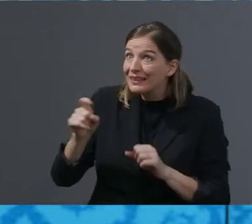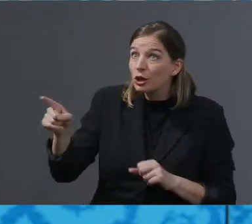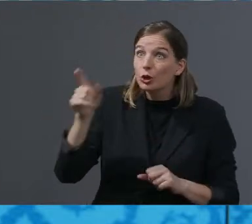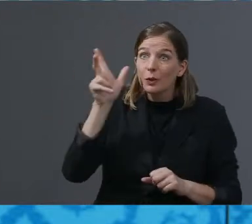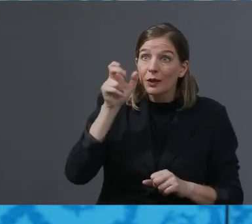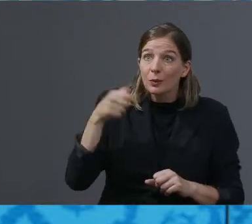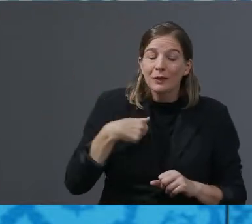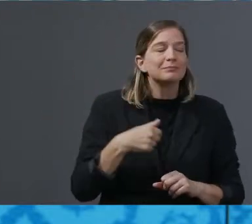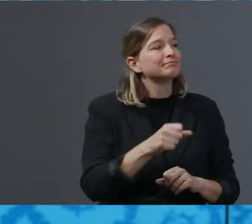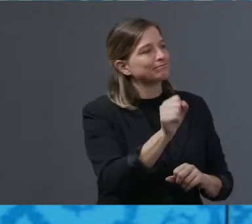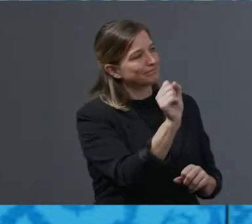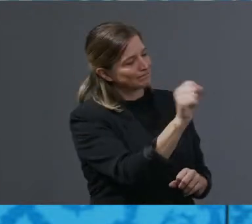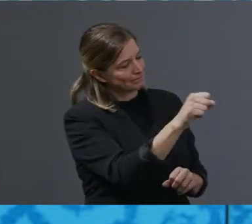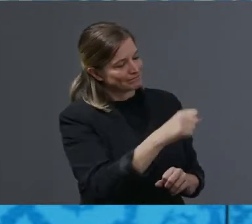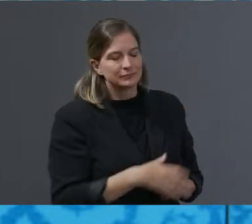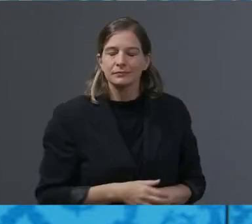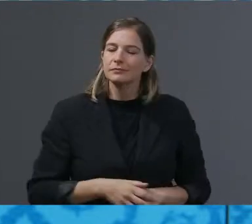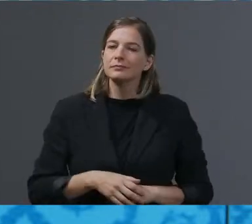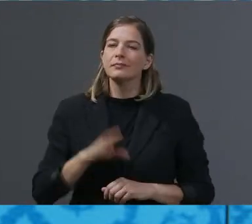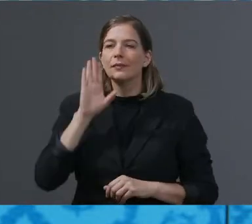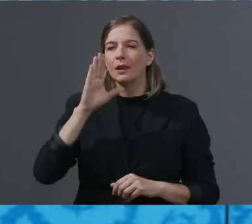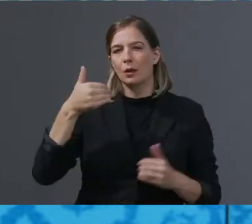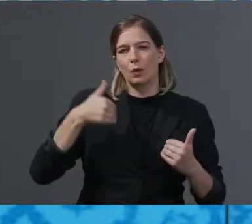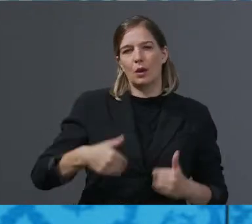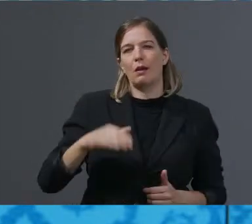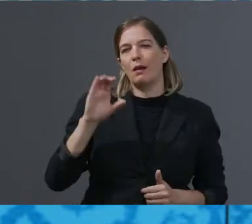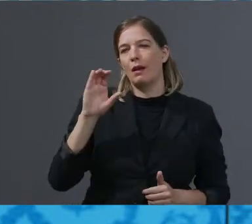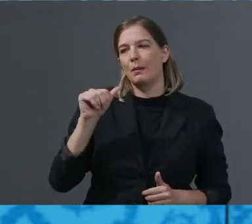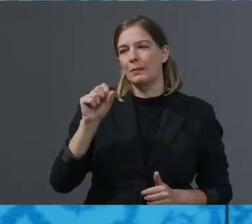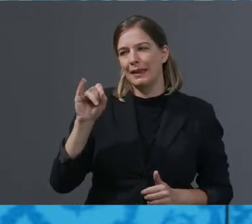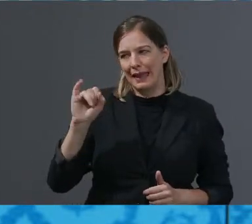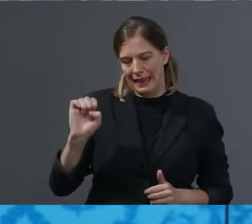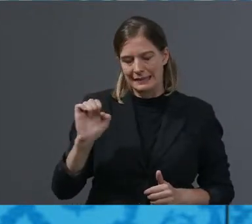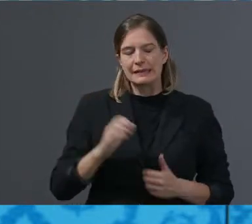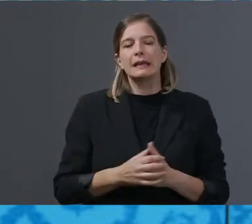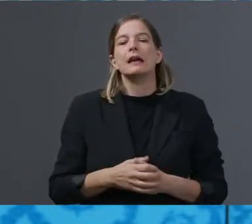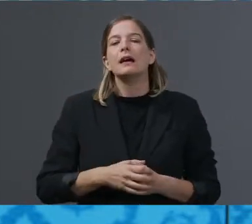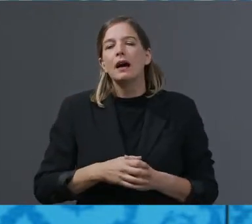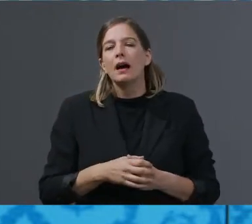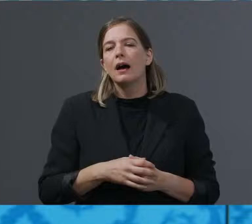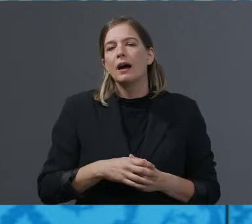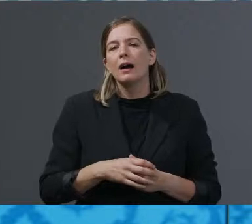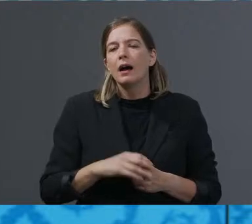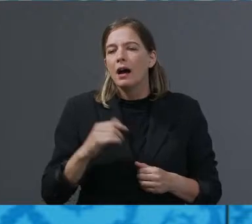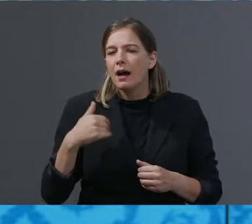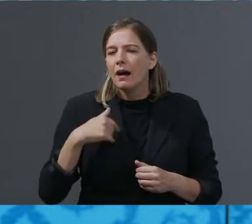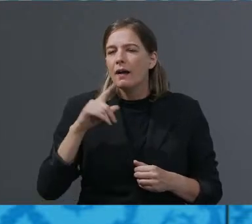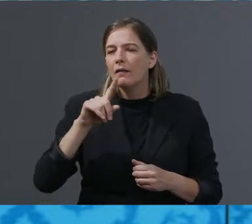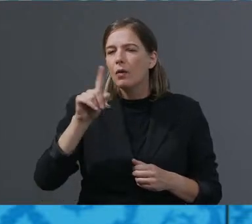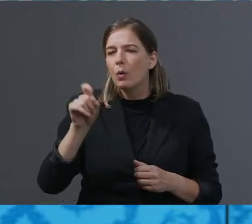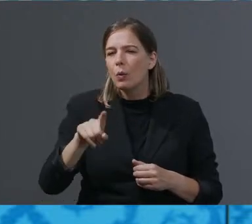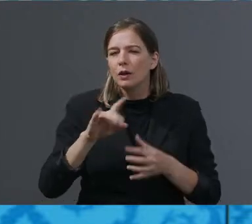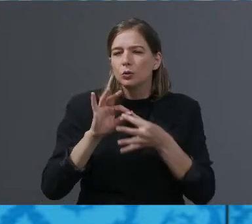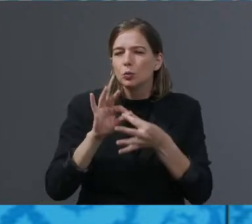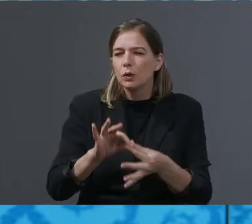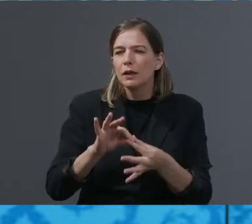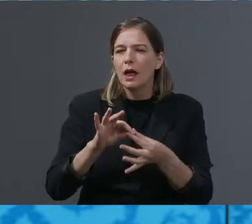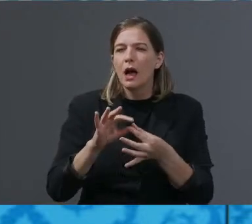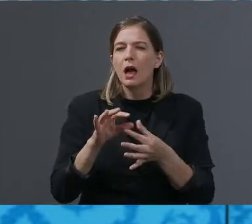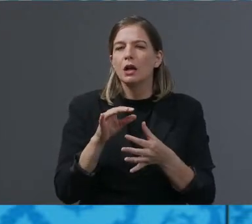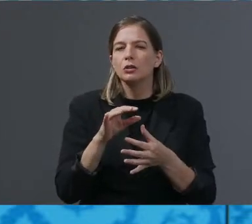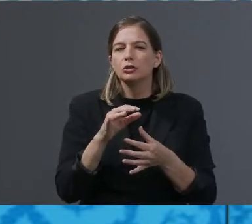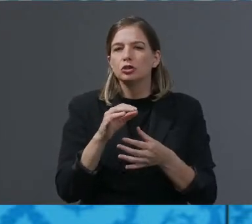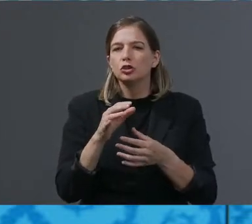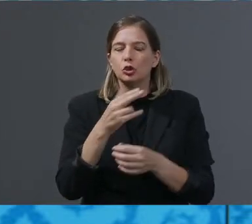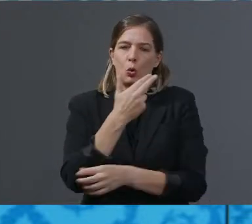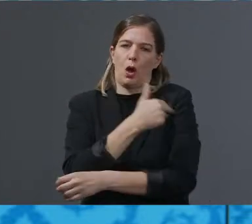Yes. All right, so Cassie Tafoya with Arizona Silverbell, and I have a question regarding the hospitalizations of